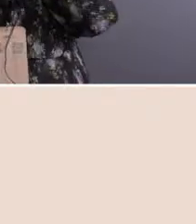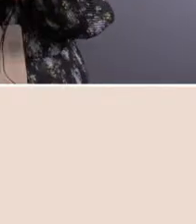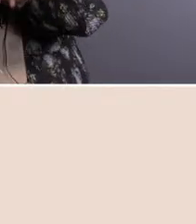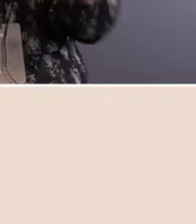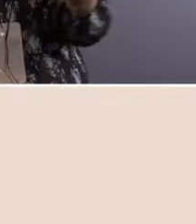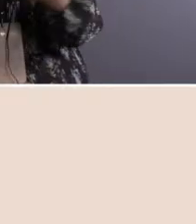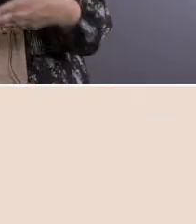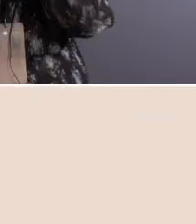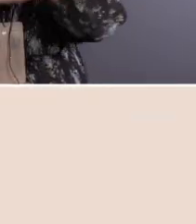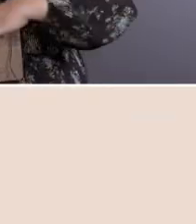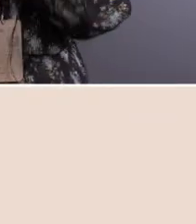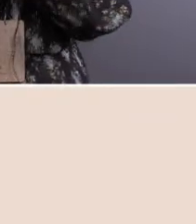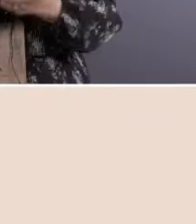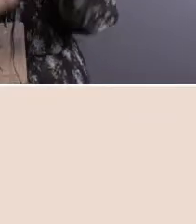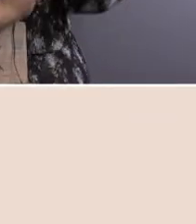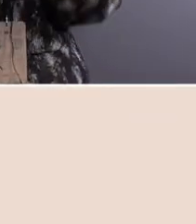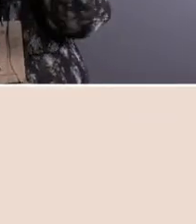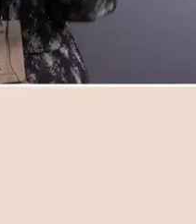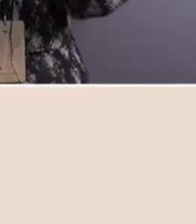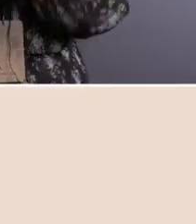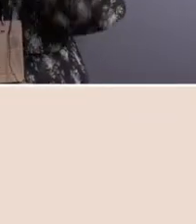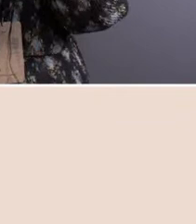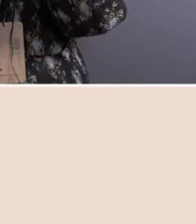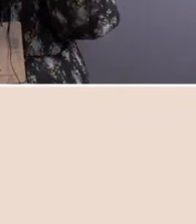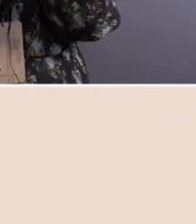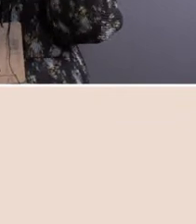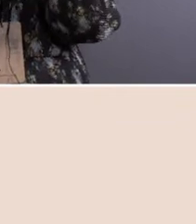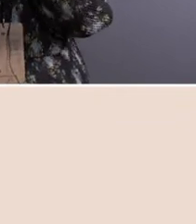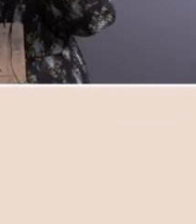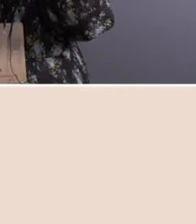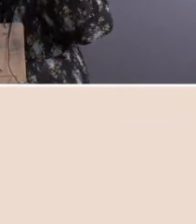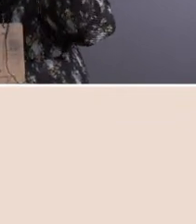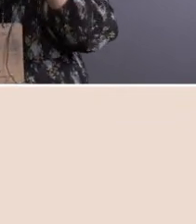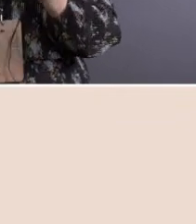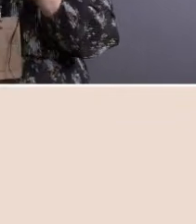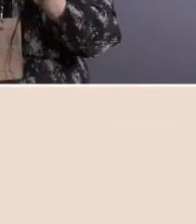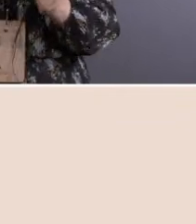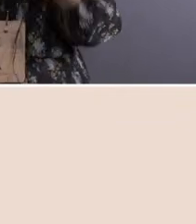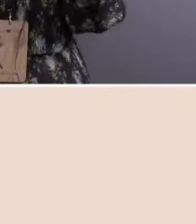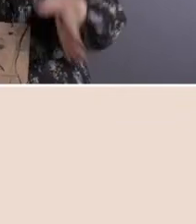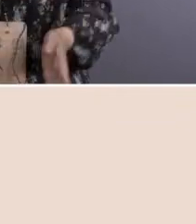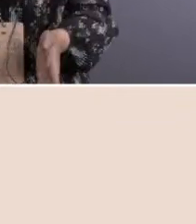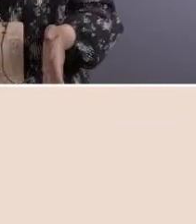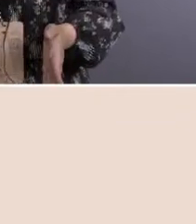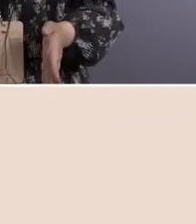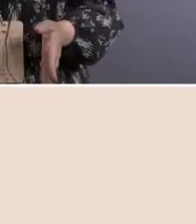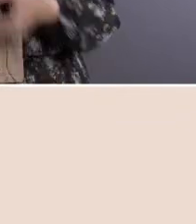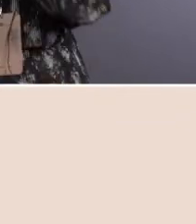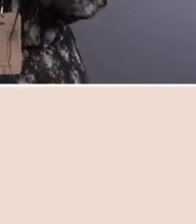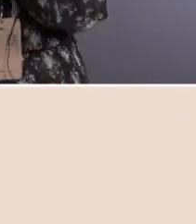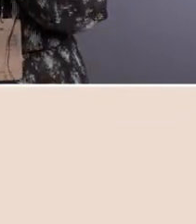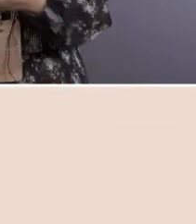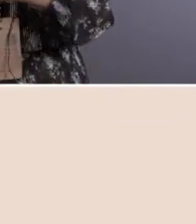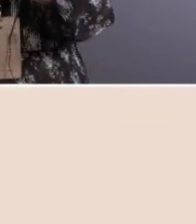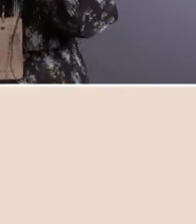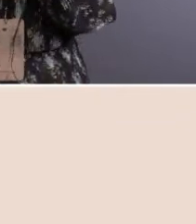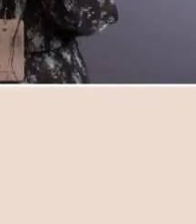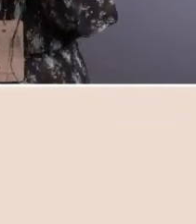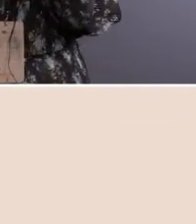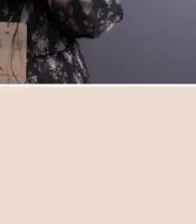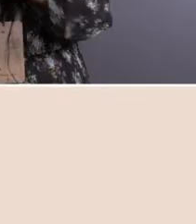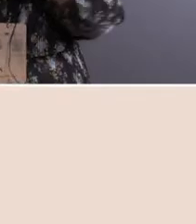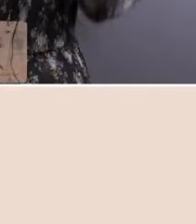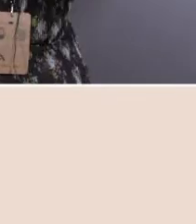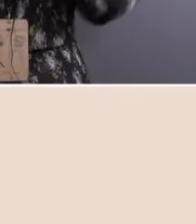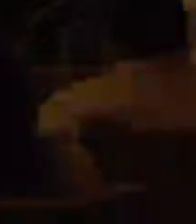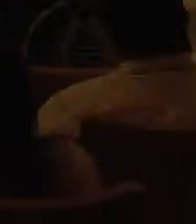resilient and sustainable food systems that are able to withstand the impacts of climate change. Climate change will have a drastic impact on